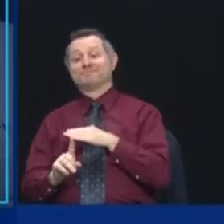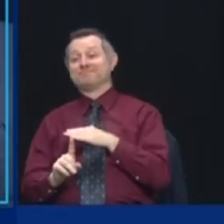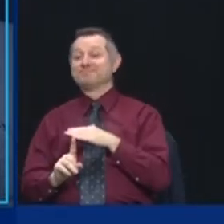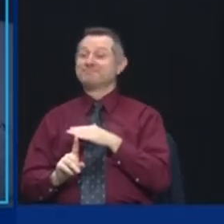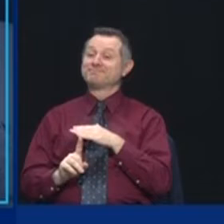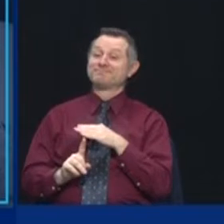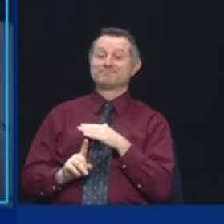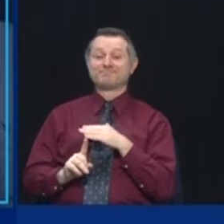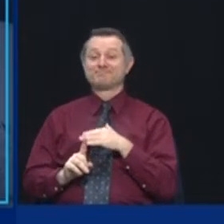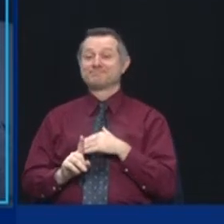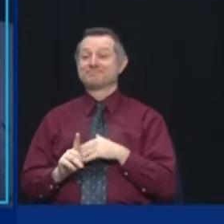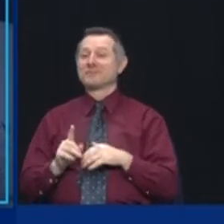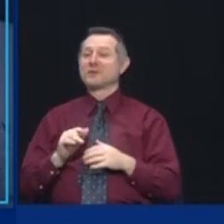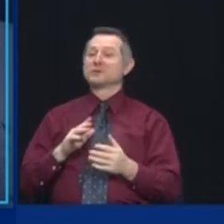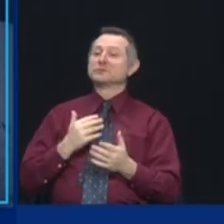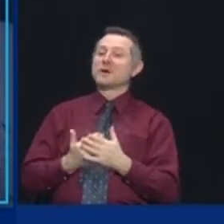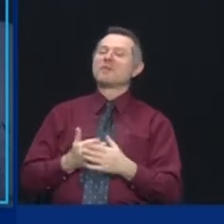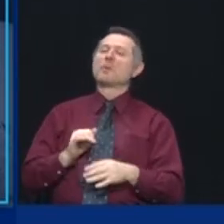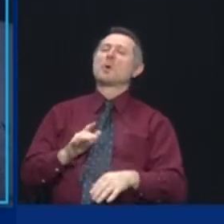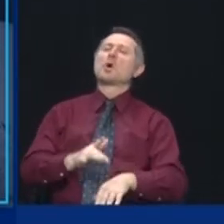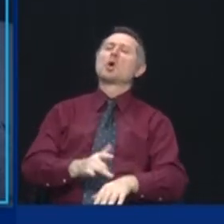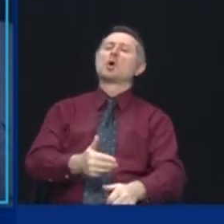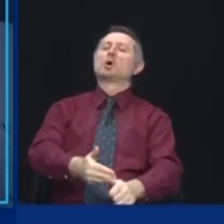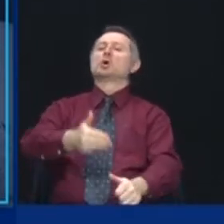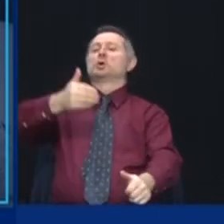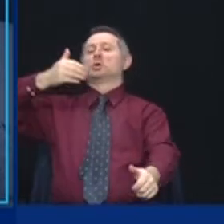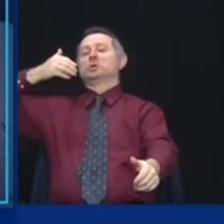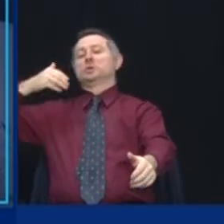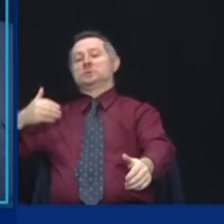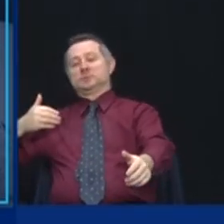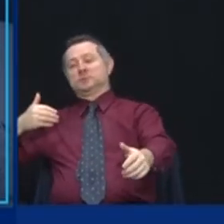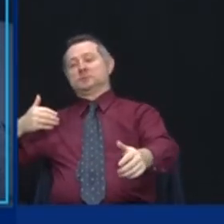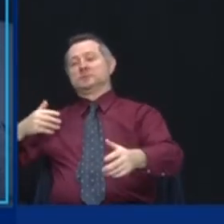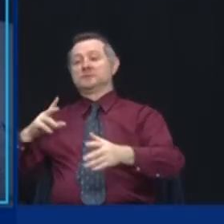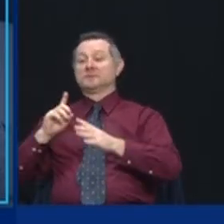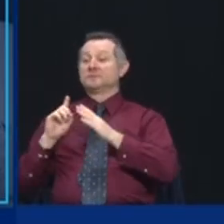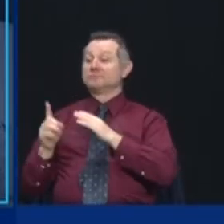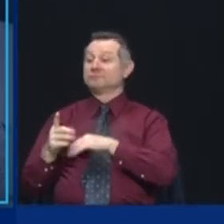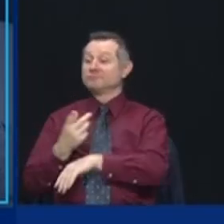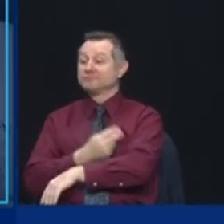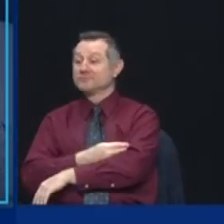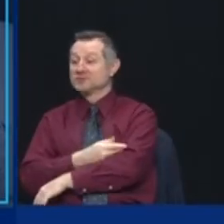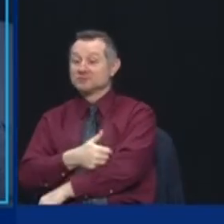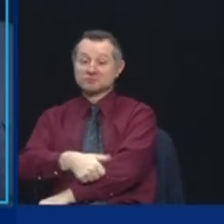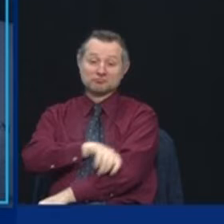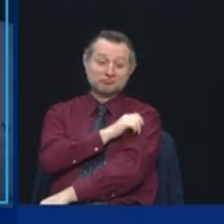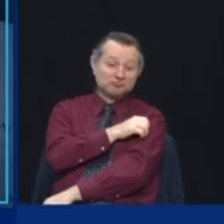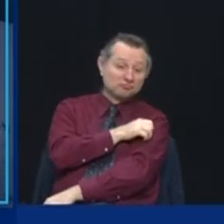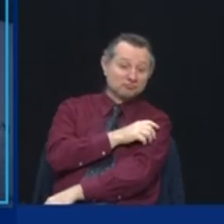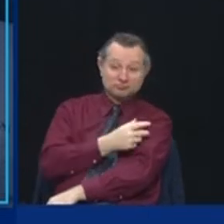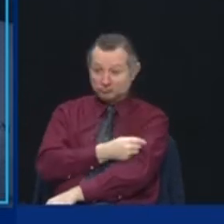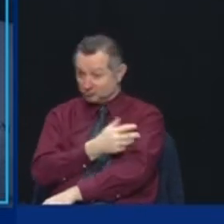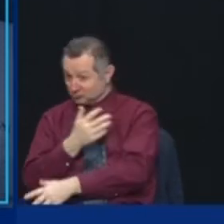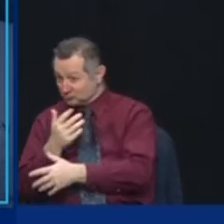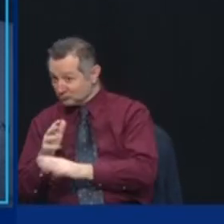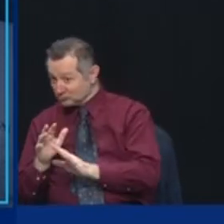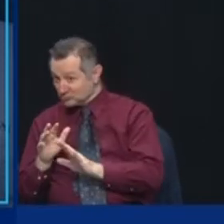come a little bit early and get your vaccine at the game. You're going to the game